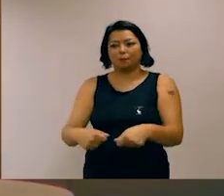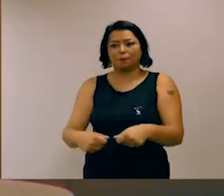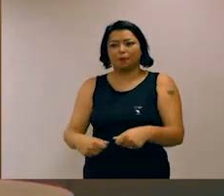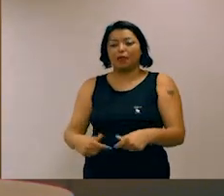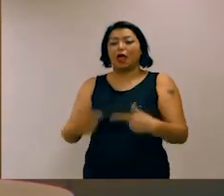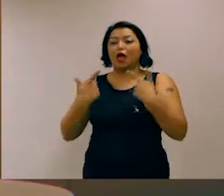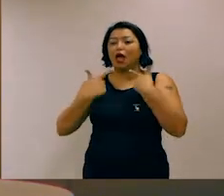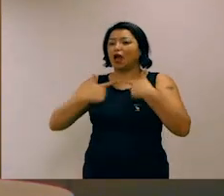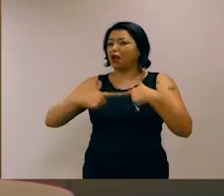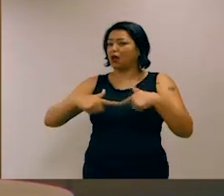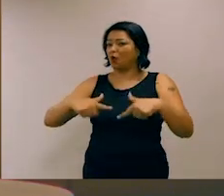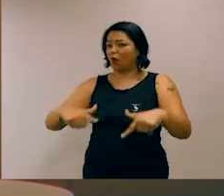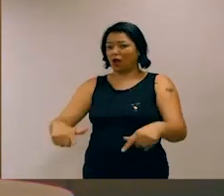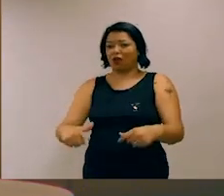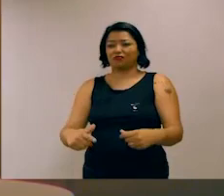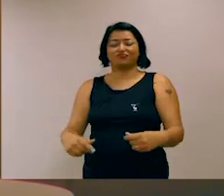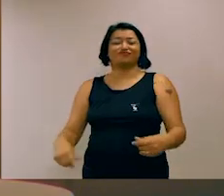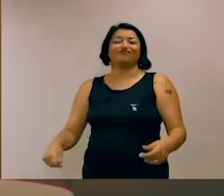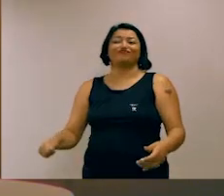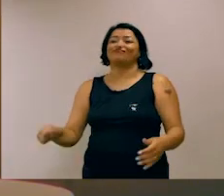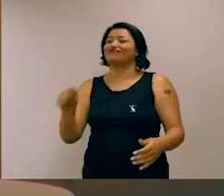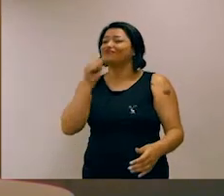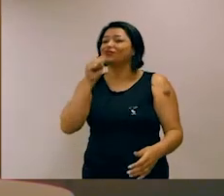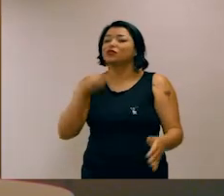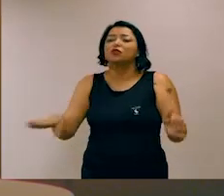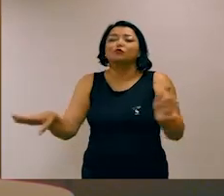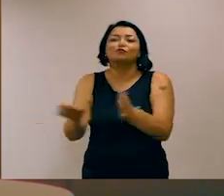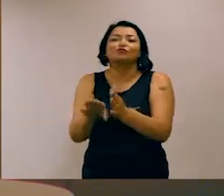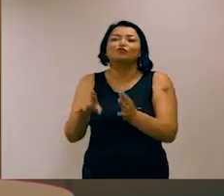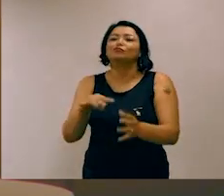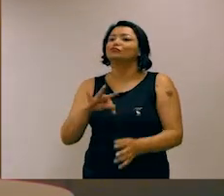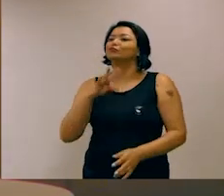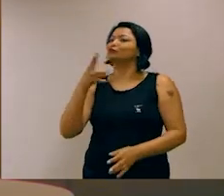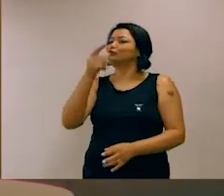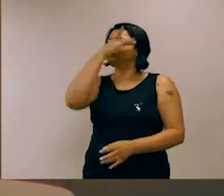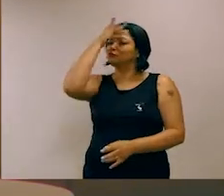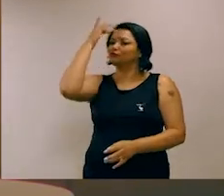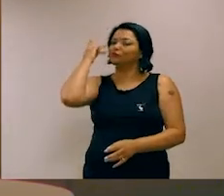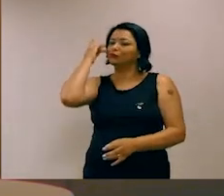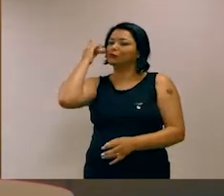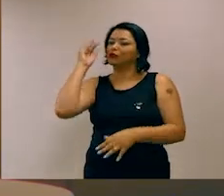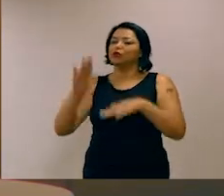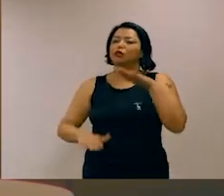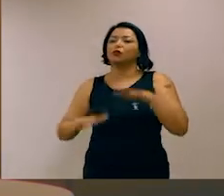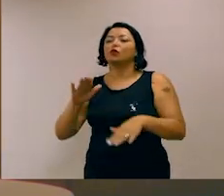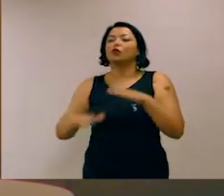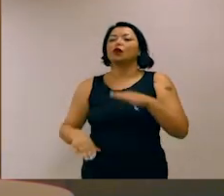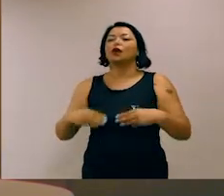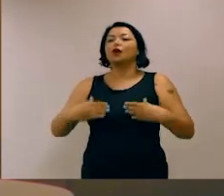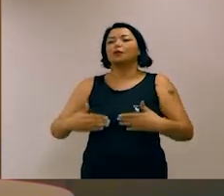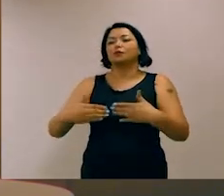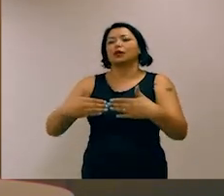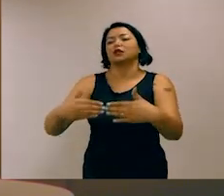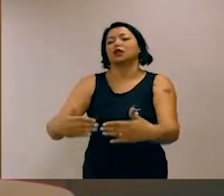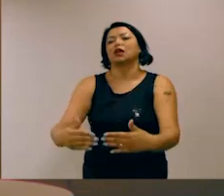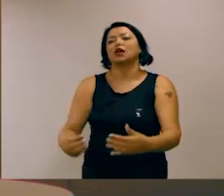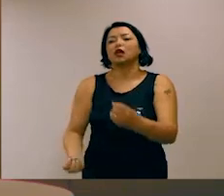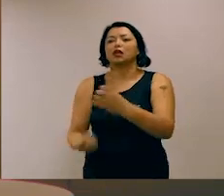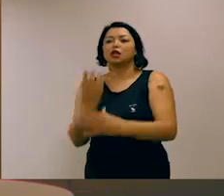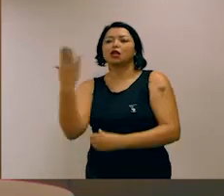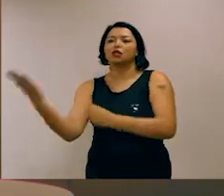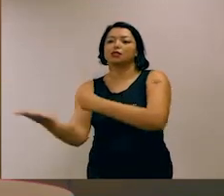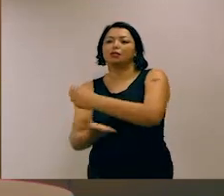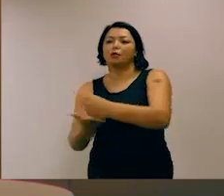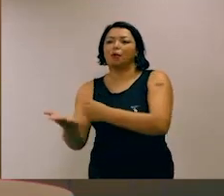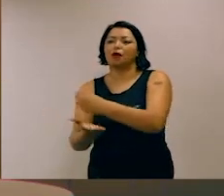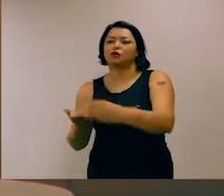in any ministry, we're creating this baseline of data. And when we all can speak this language of